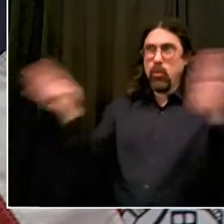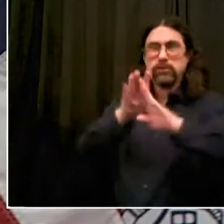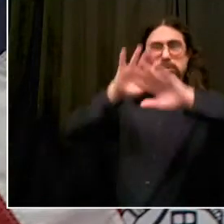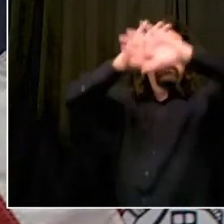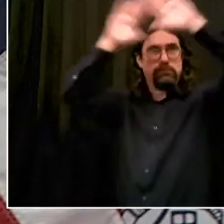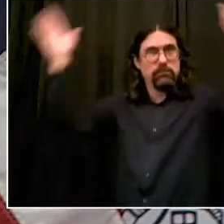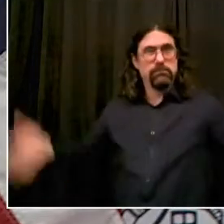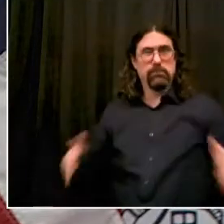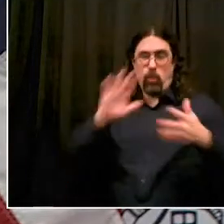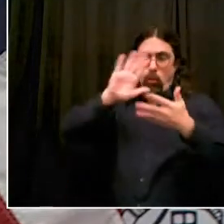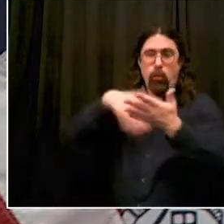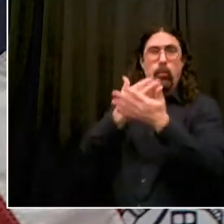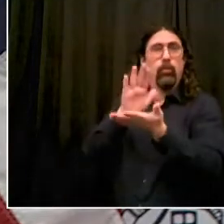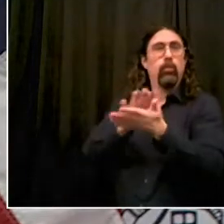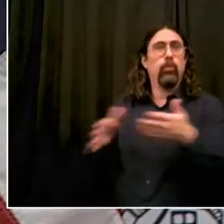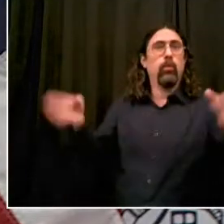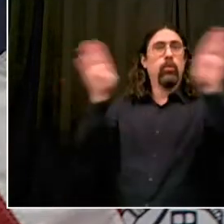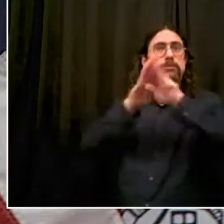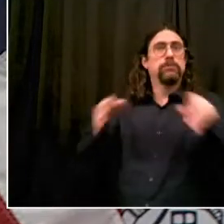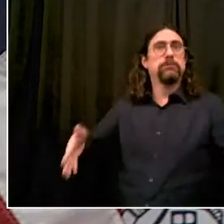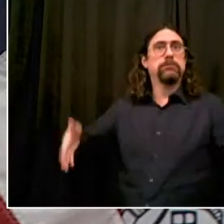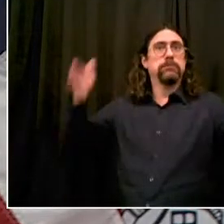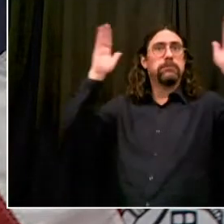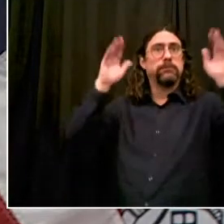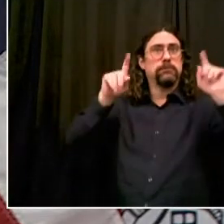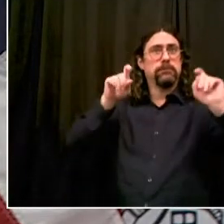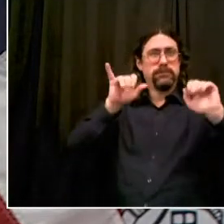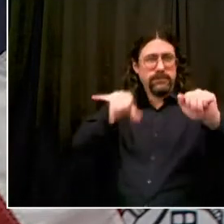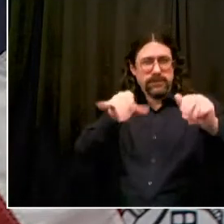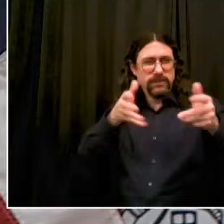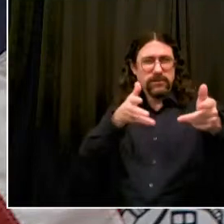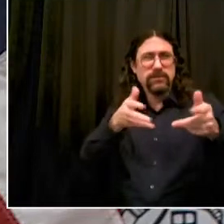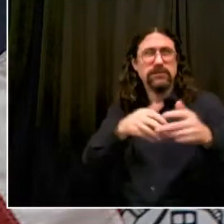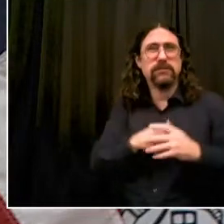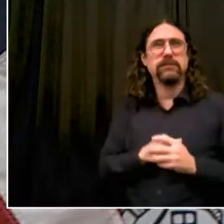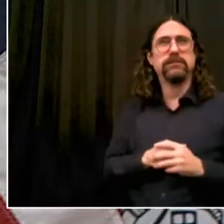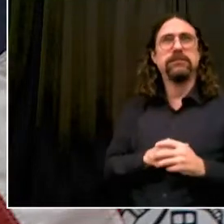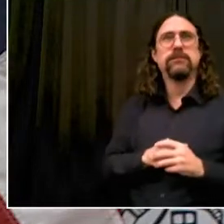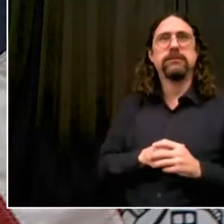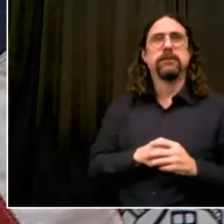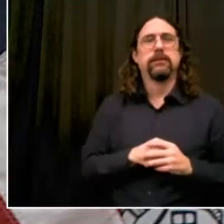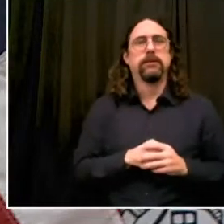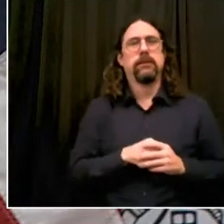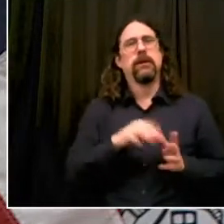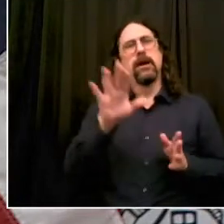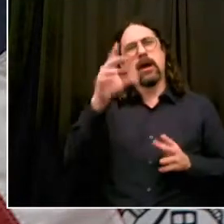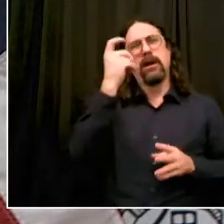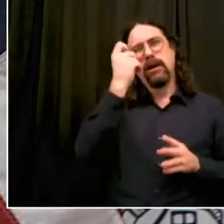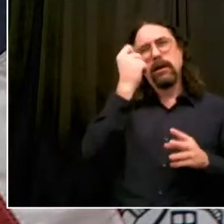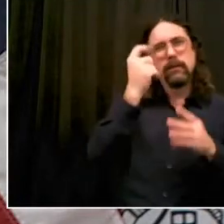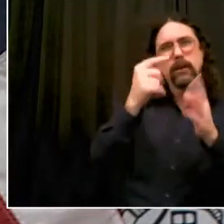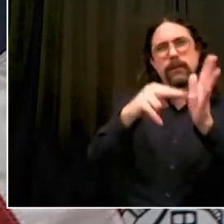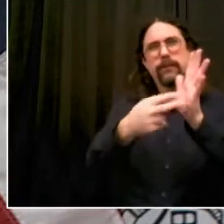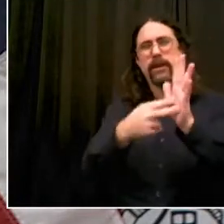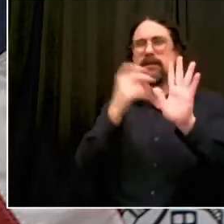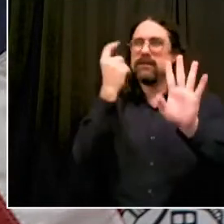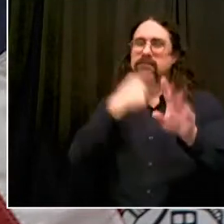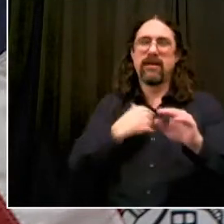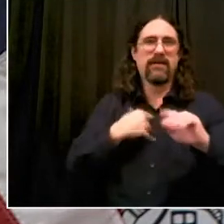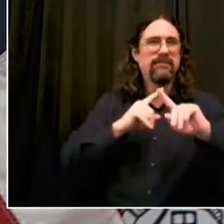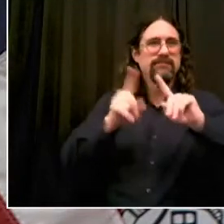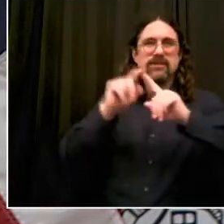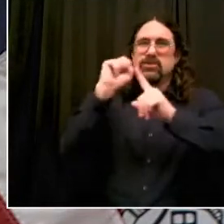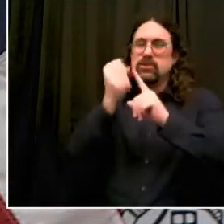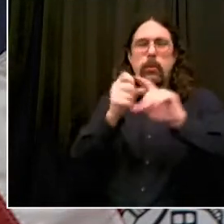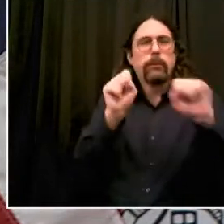case, there's an investigation, and the investigation leads to different outcomes depending on if cases are linked or not, or where they find the origin of the cases